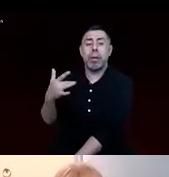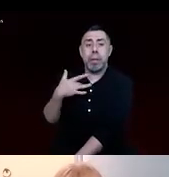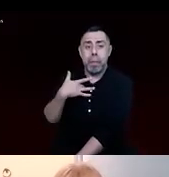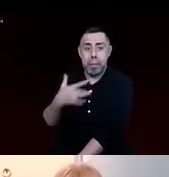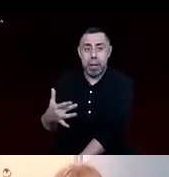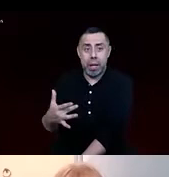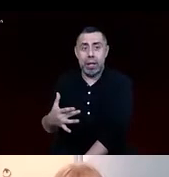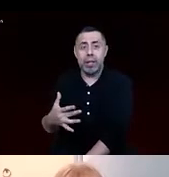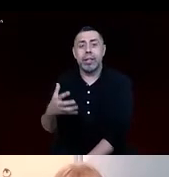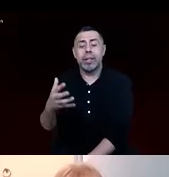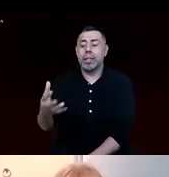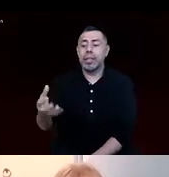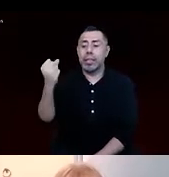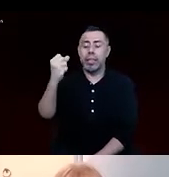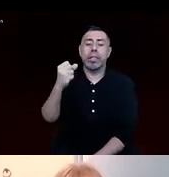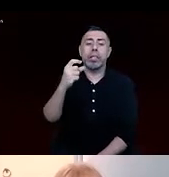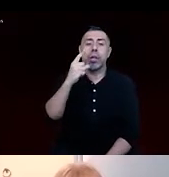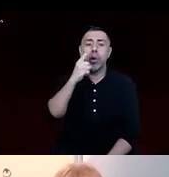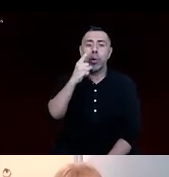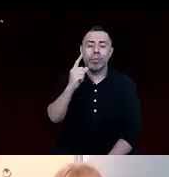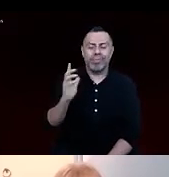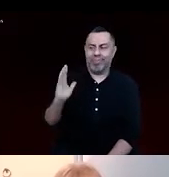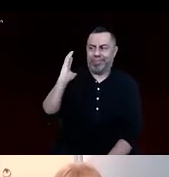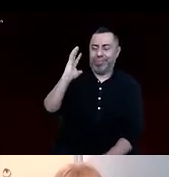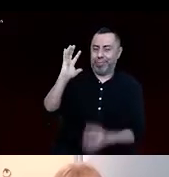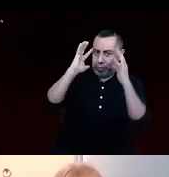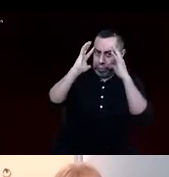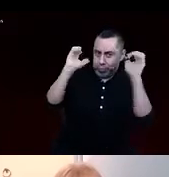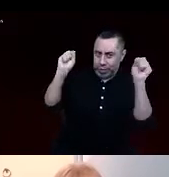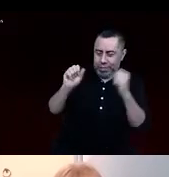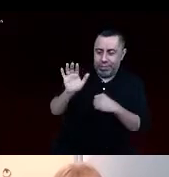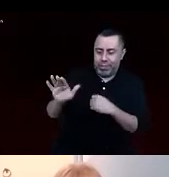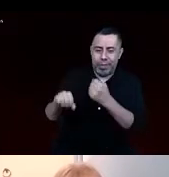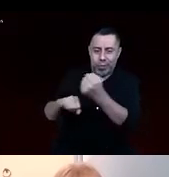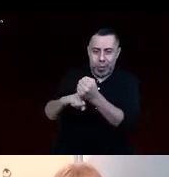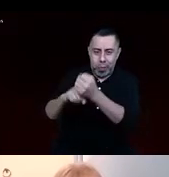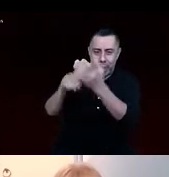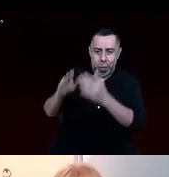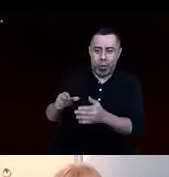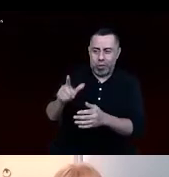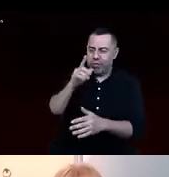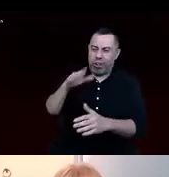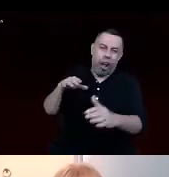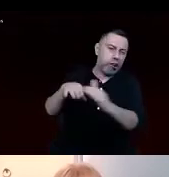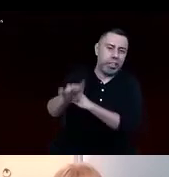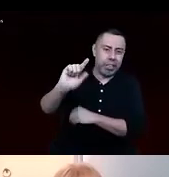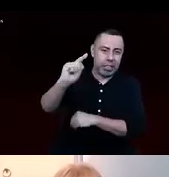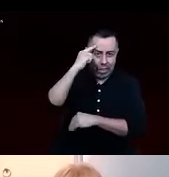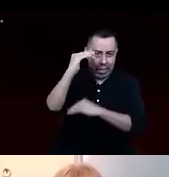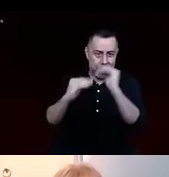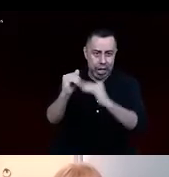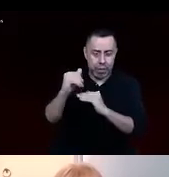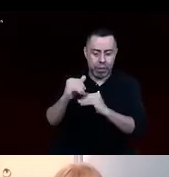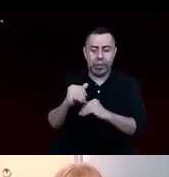the past president who stormed the Capitol, white